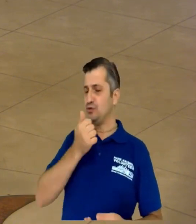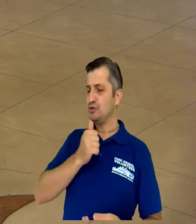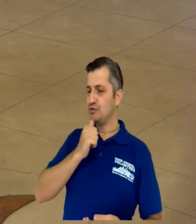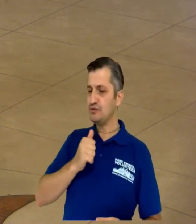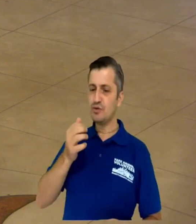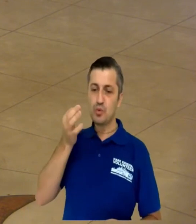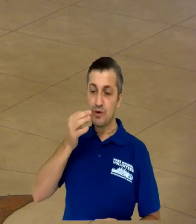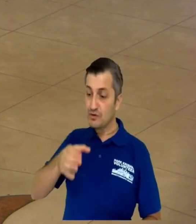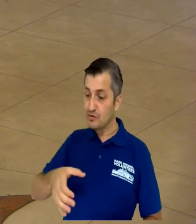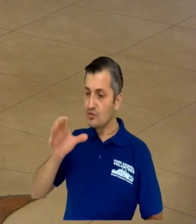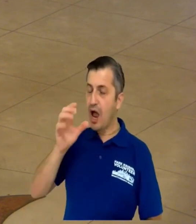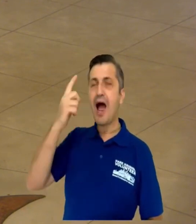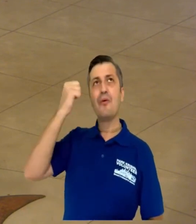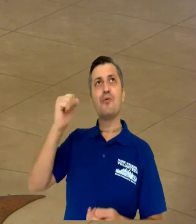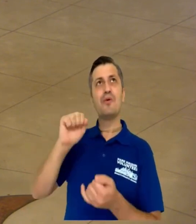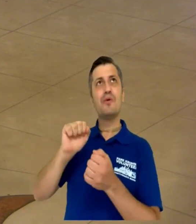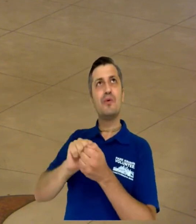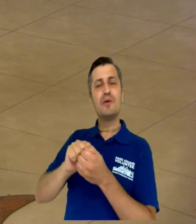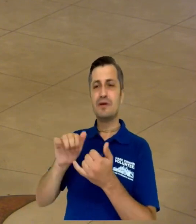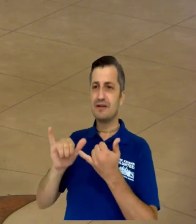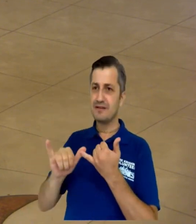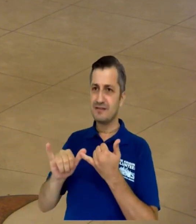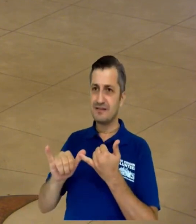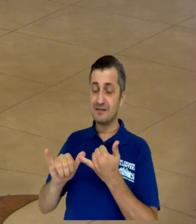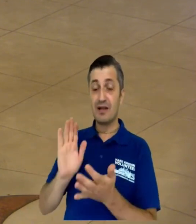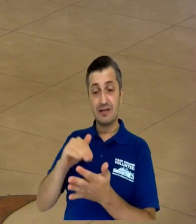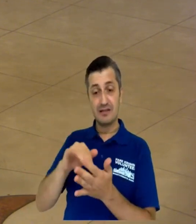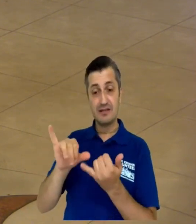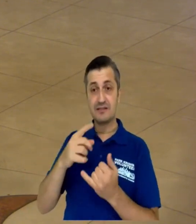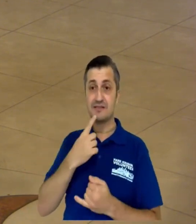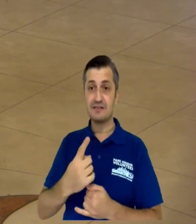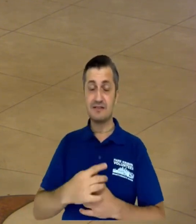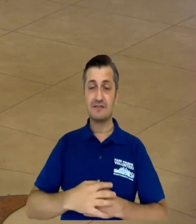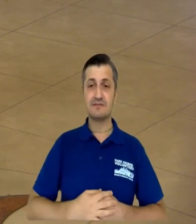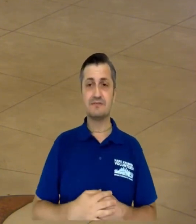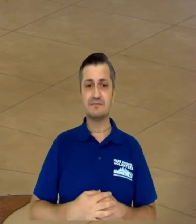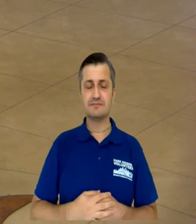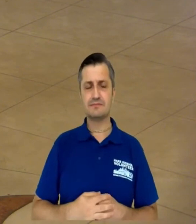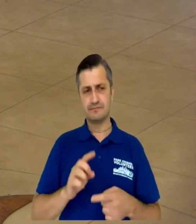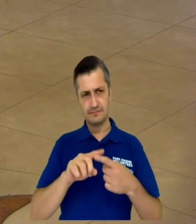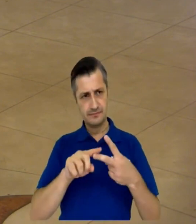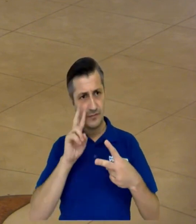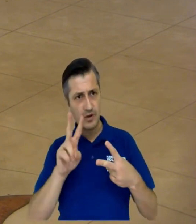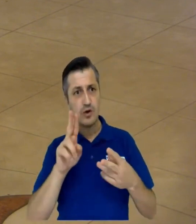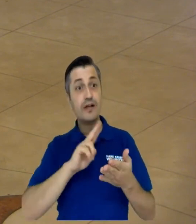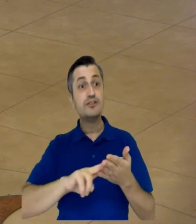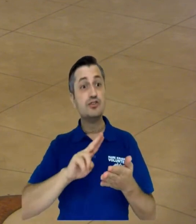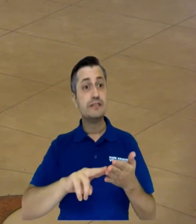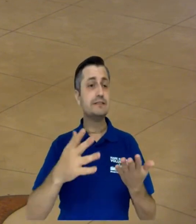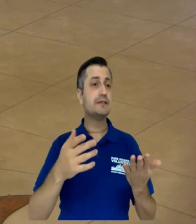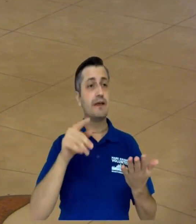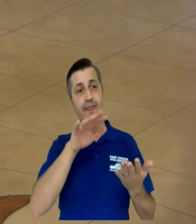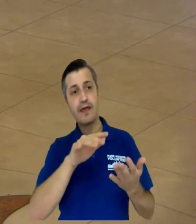remind us of Krishna. If you think of that Bhagavad Gita verse, it should remind us of Krishna. When we see nature, when we see a tree, when we